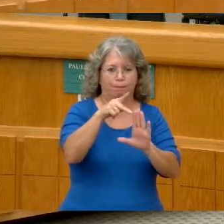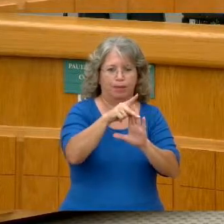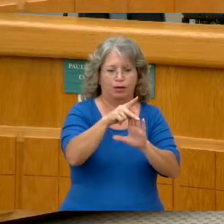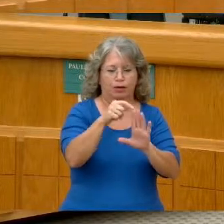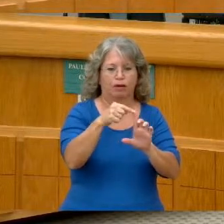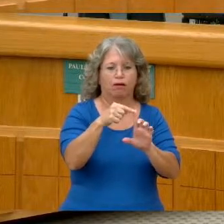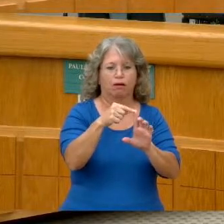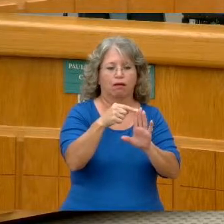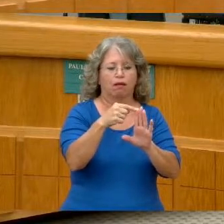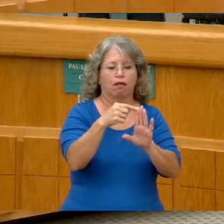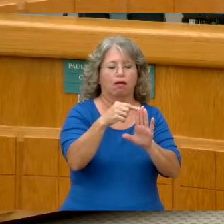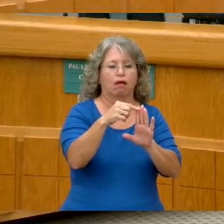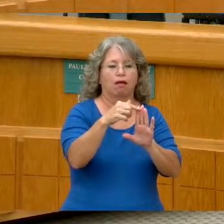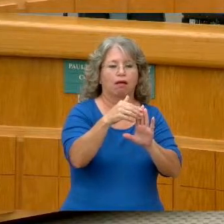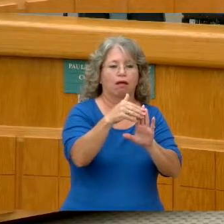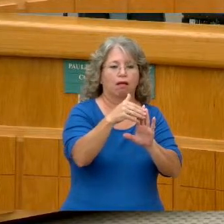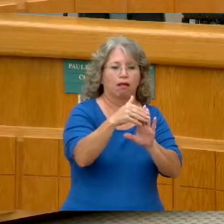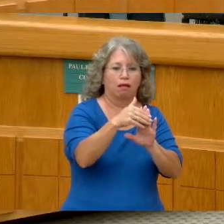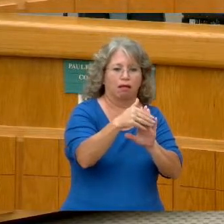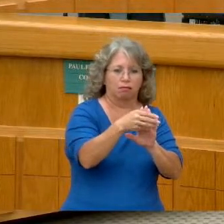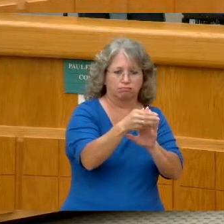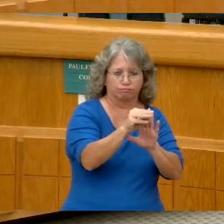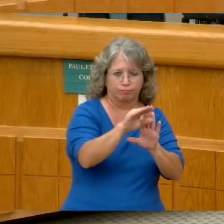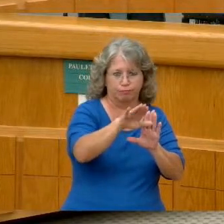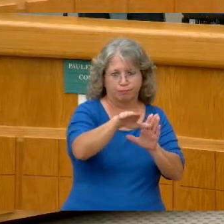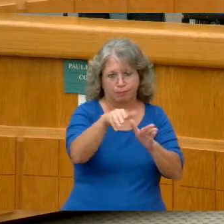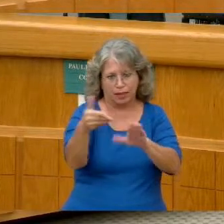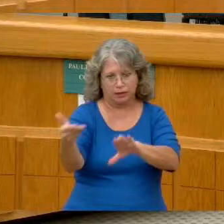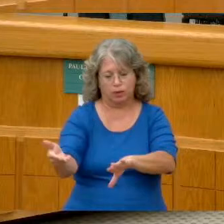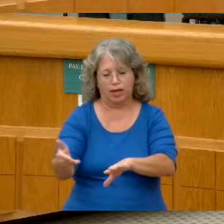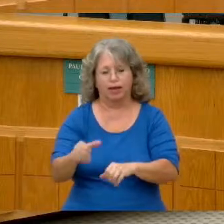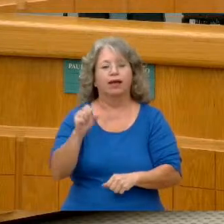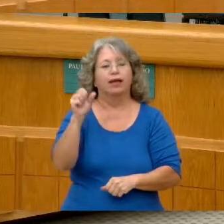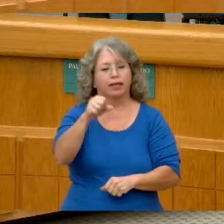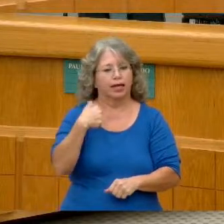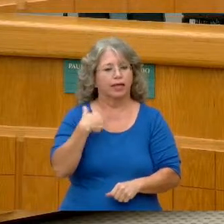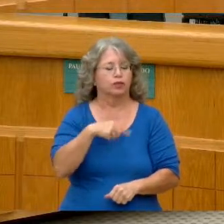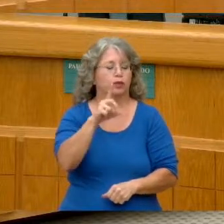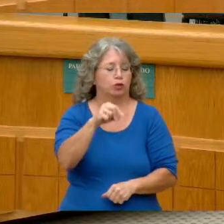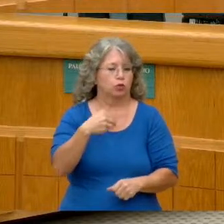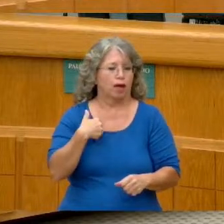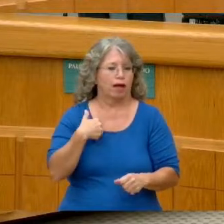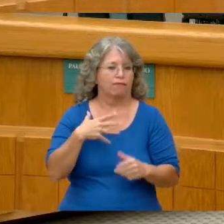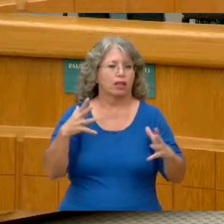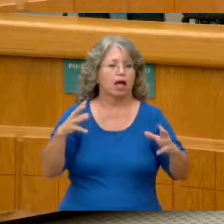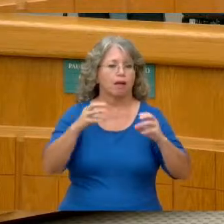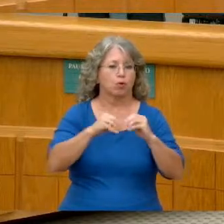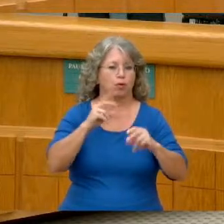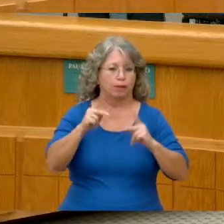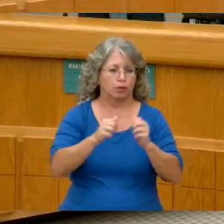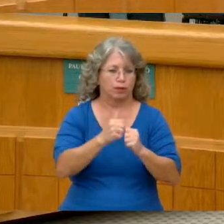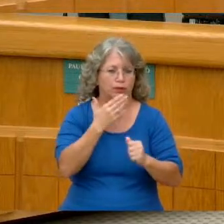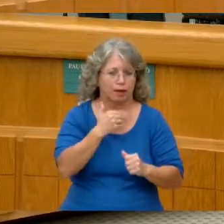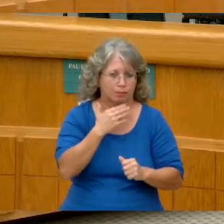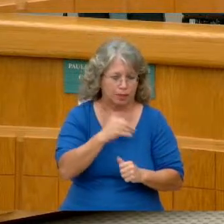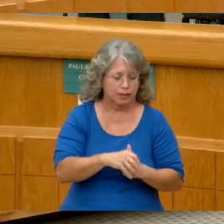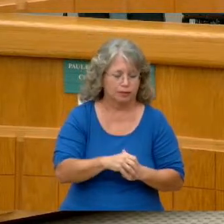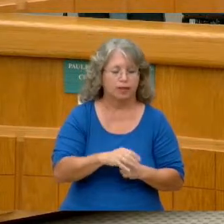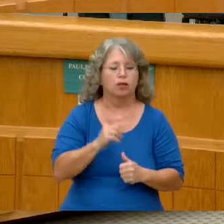have a high percentage of diabetics in our population, and we see that diabetics have a 3.5